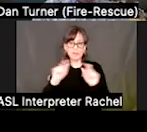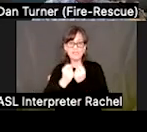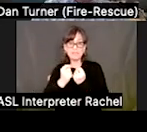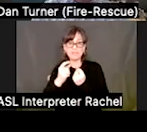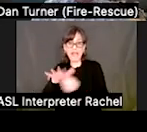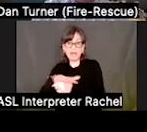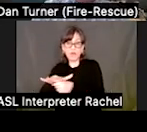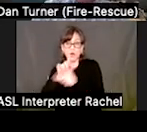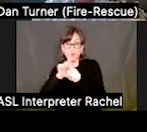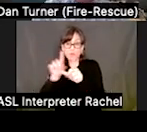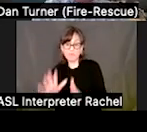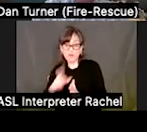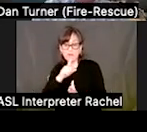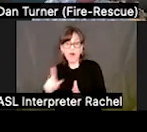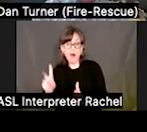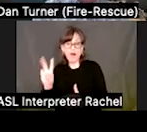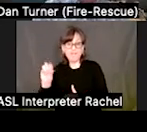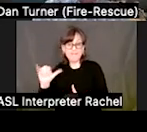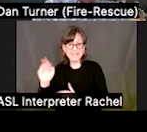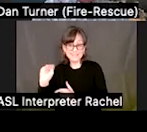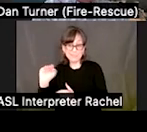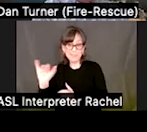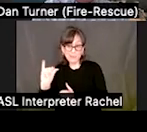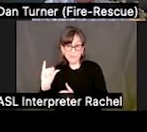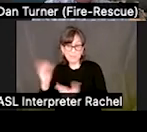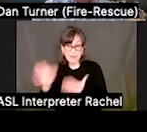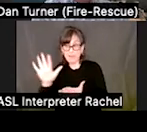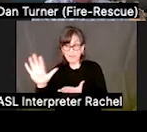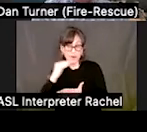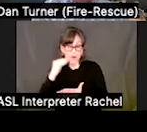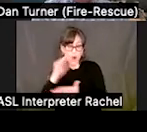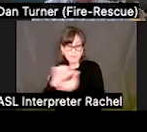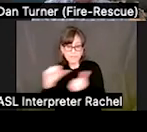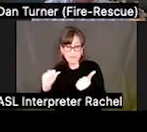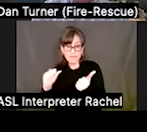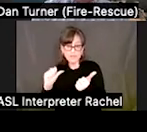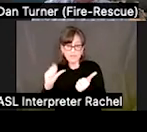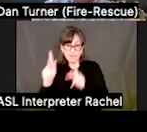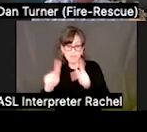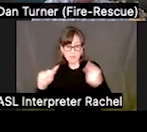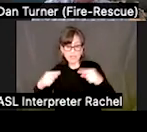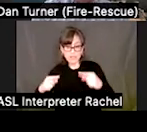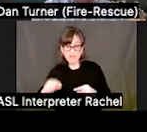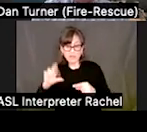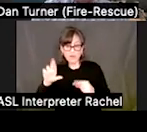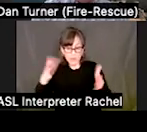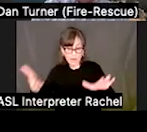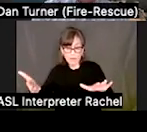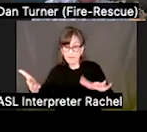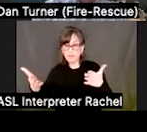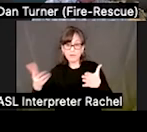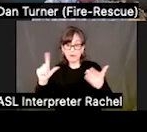because they're victims too. Their homes may have been damaged, loved ones, et cetera, injured or